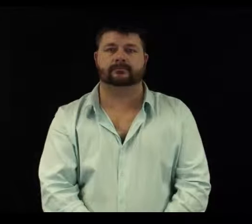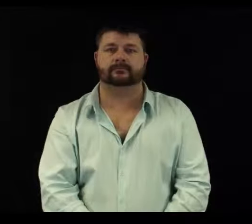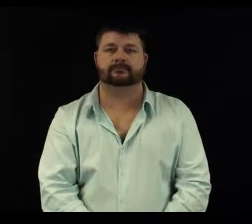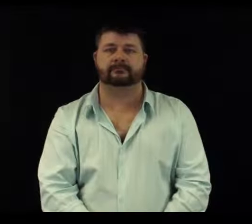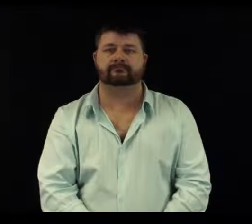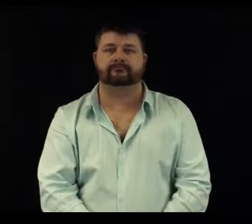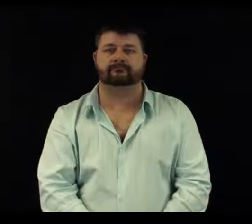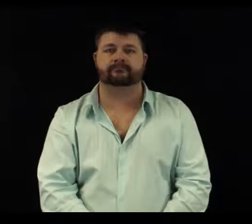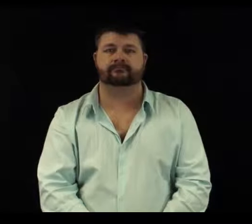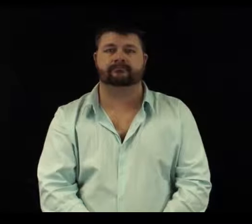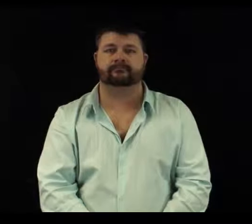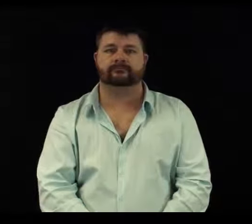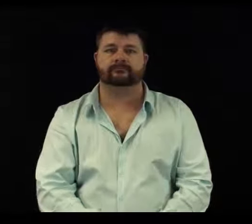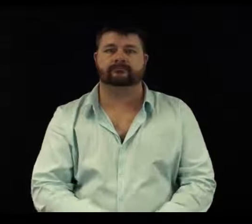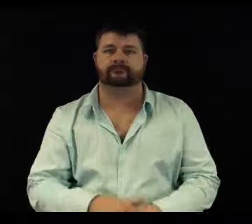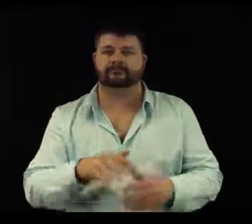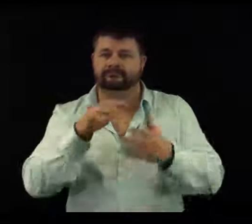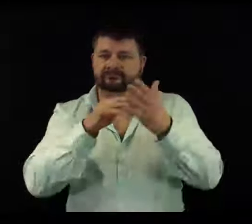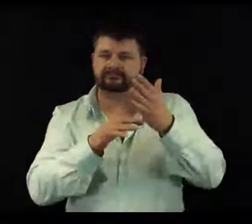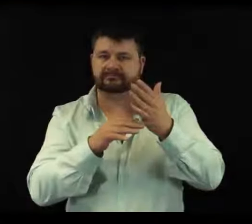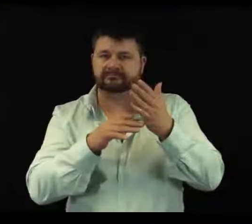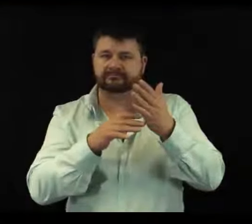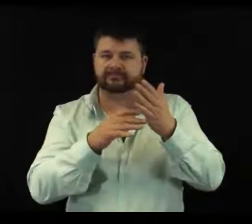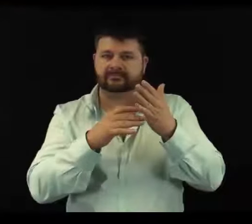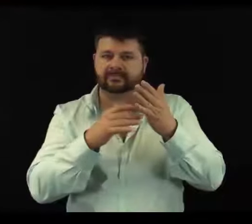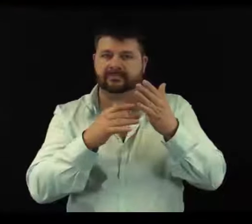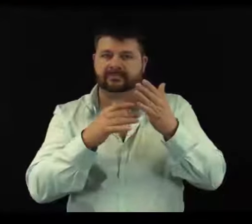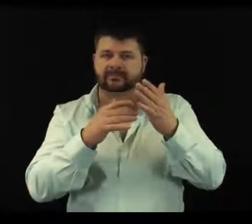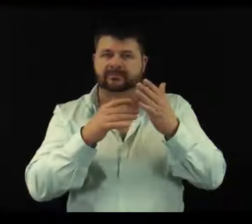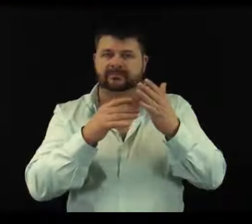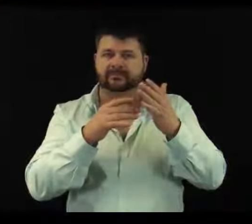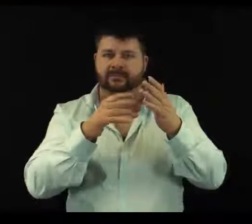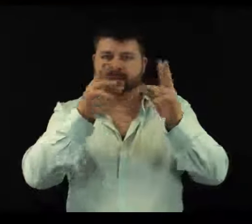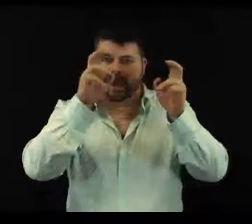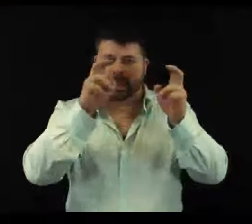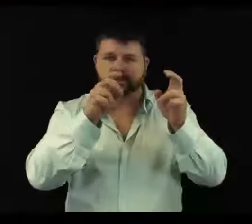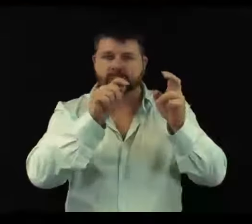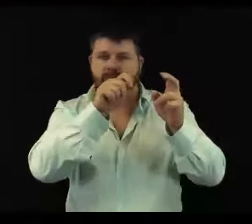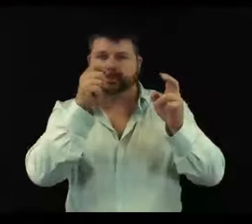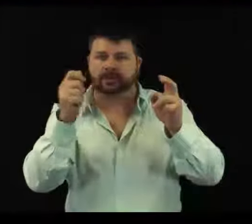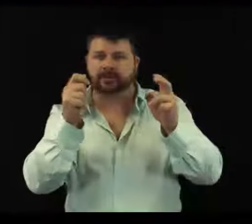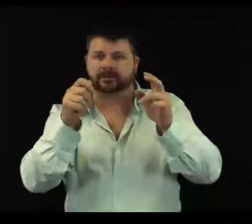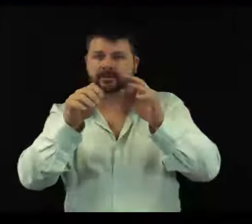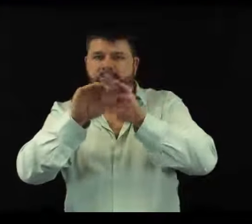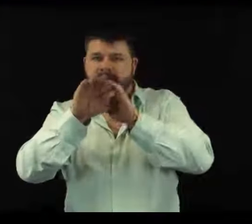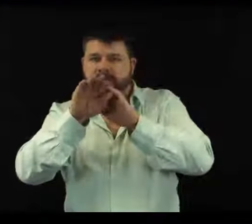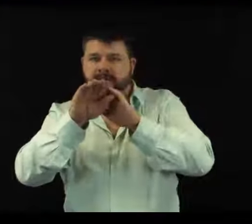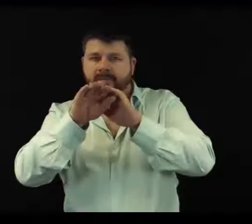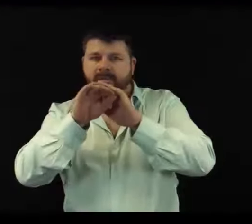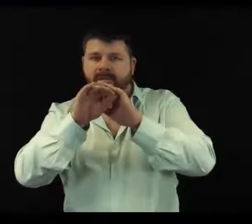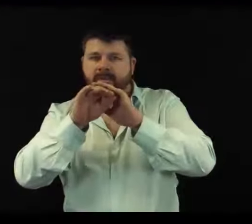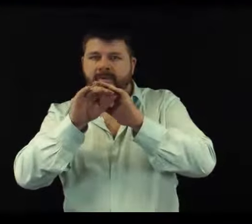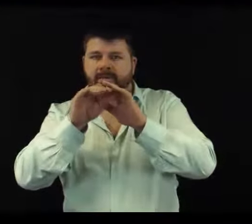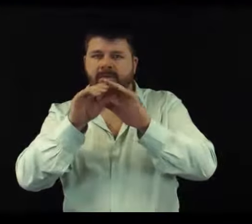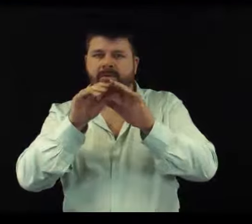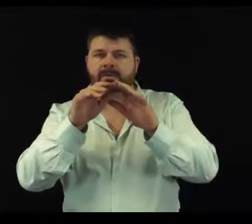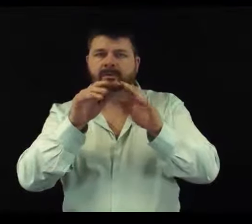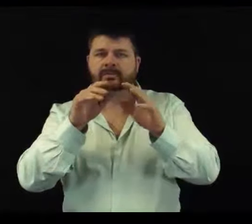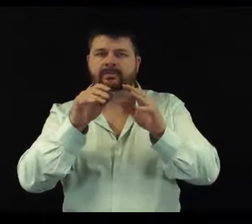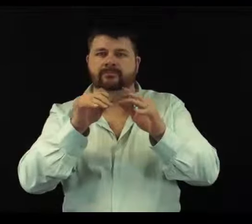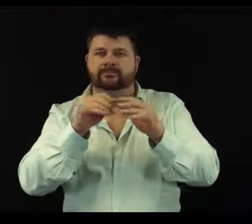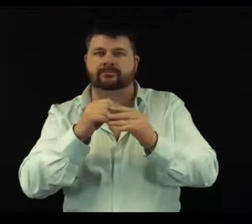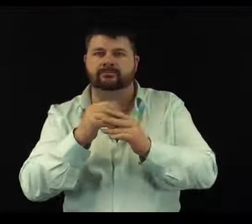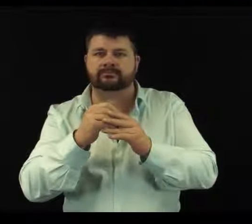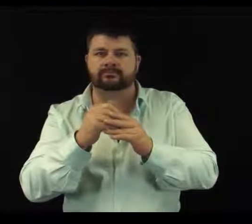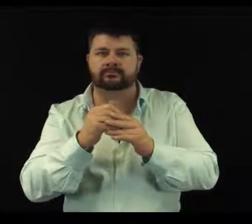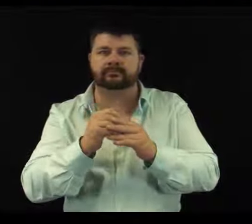name, or, if it was part of an album, you'll be taken to the full album listing. The name of the artist, album, and album